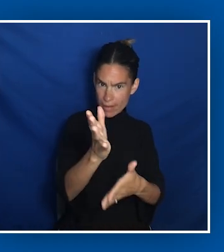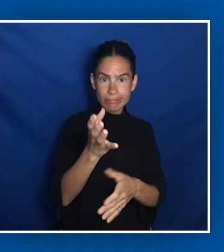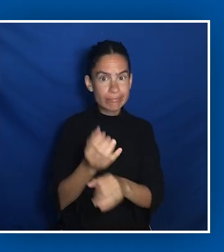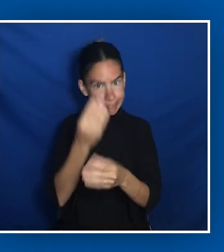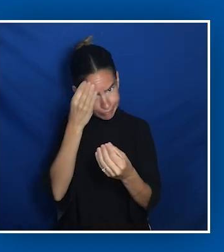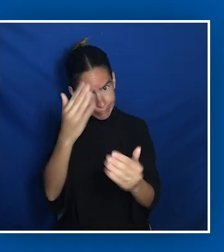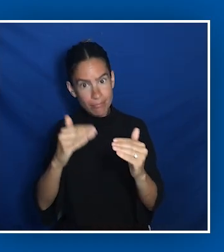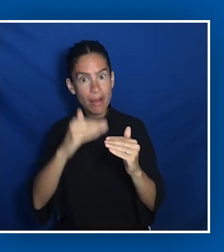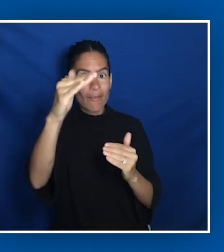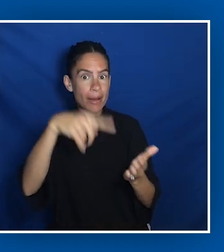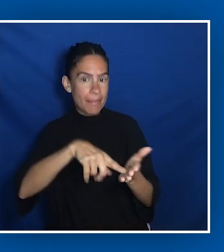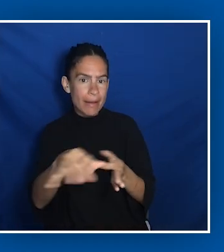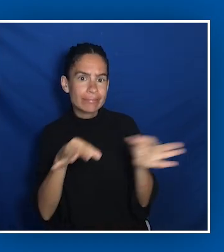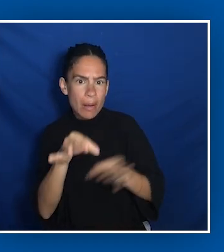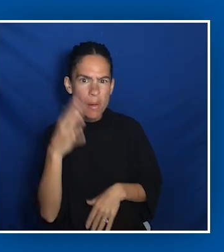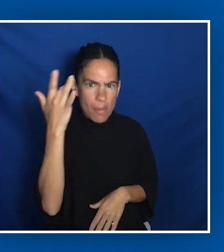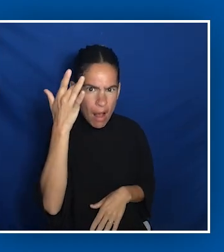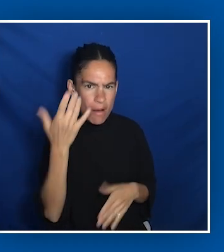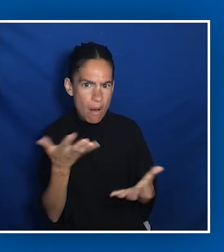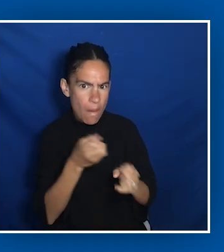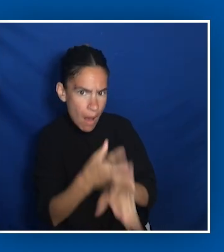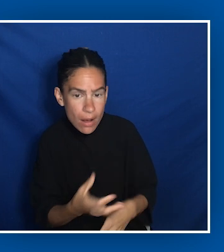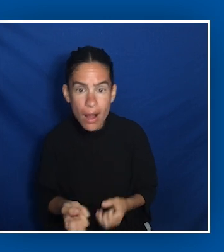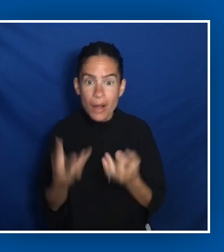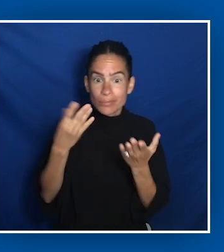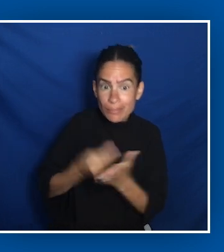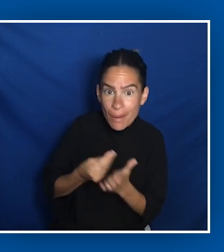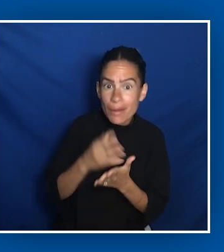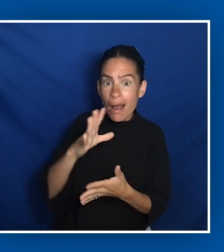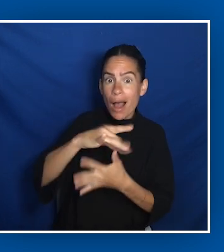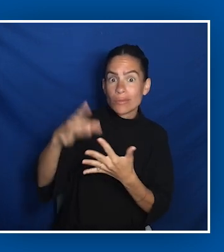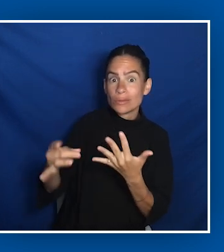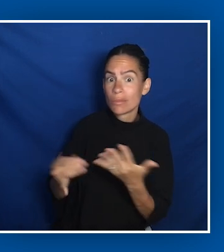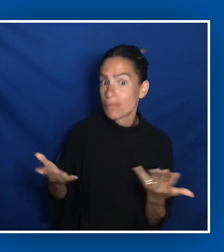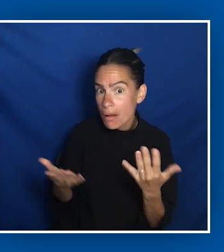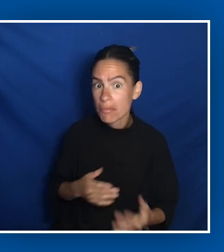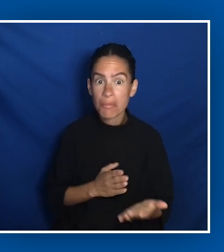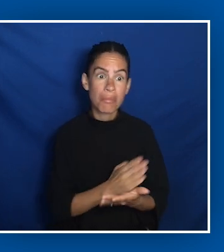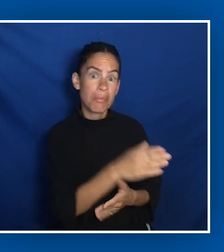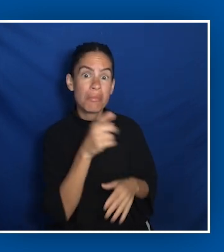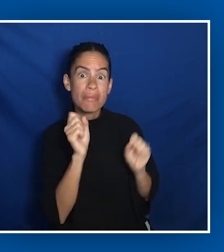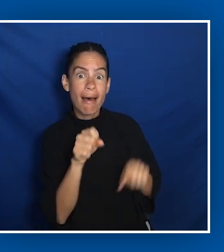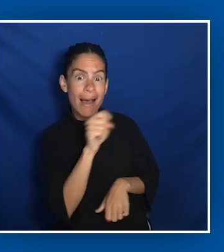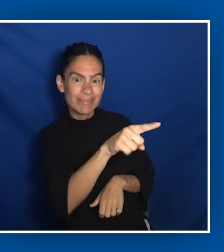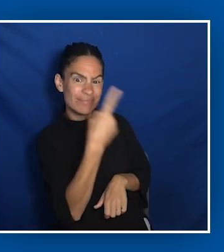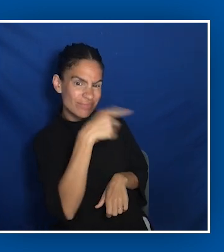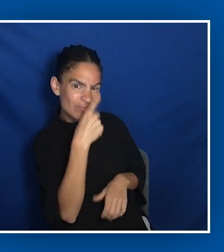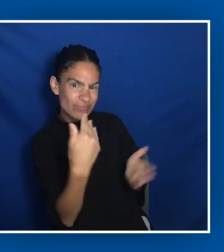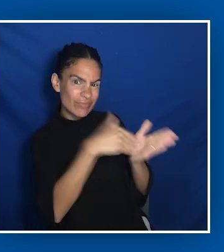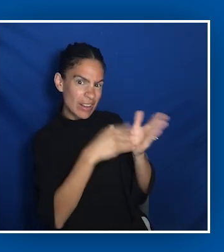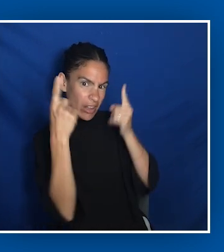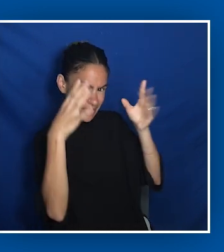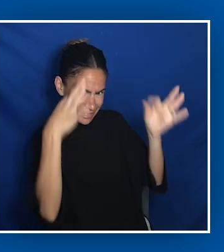of the overpayment that explains what caused it, the amount, and what your options are. One option is to ask the SSA